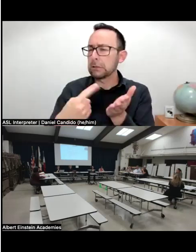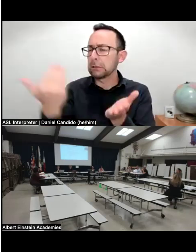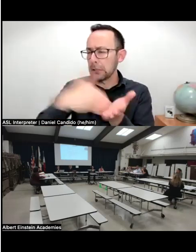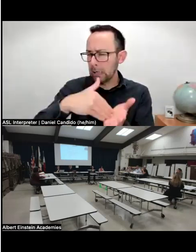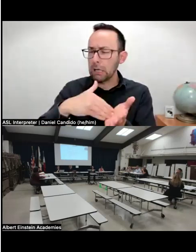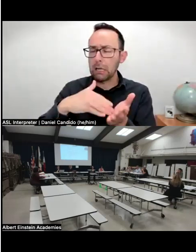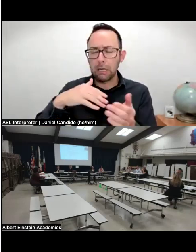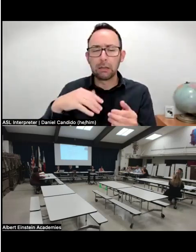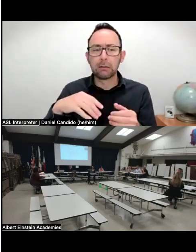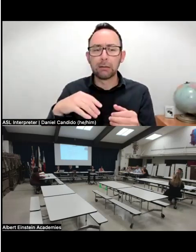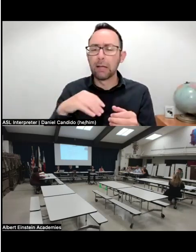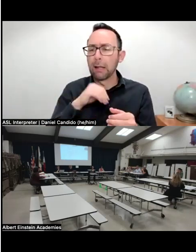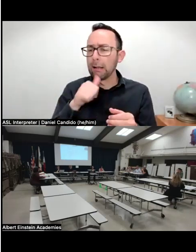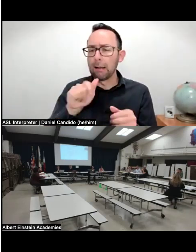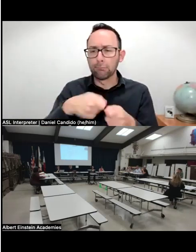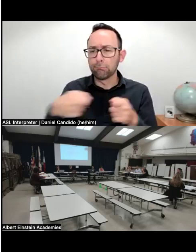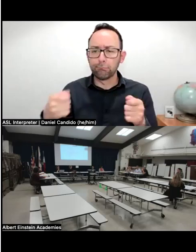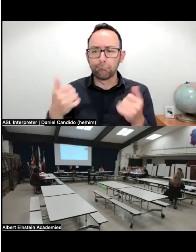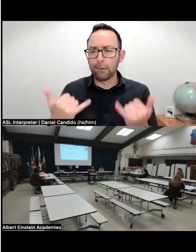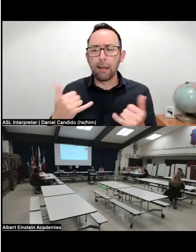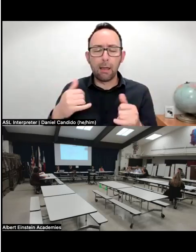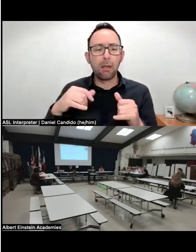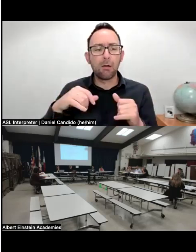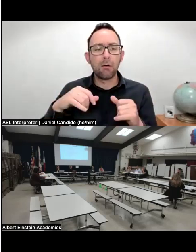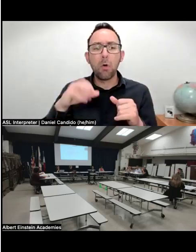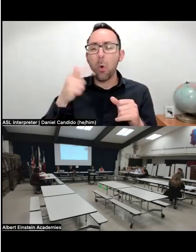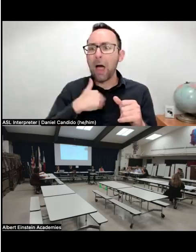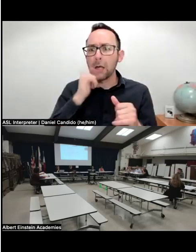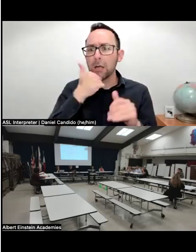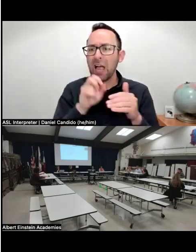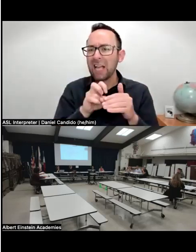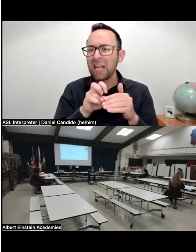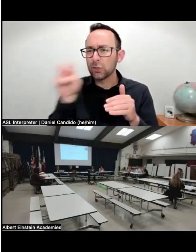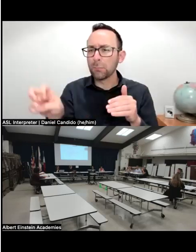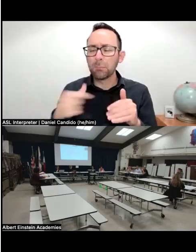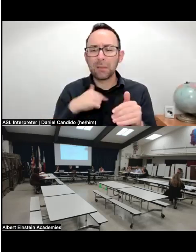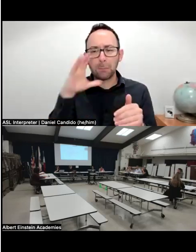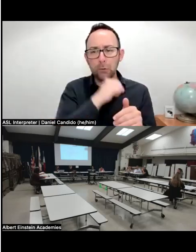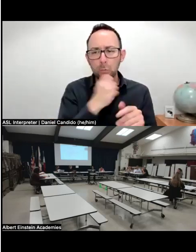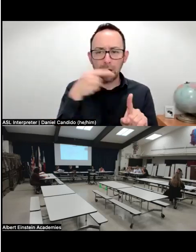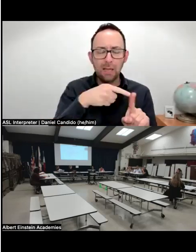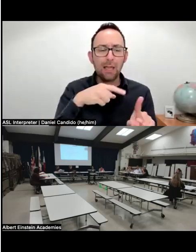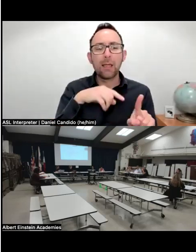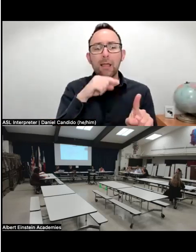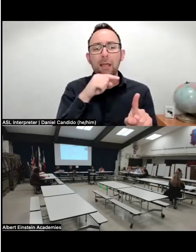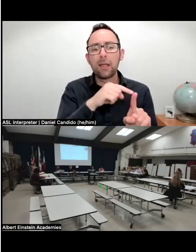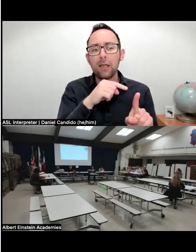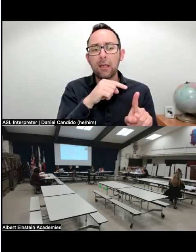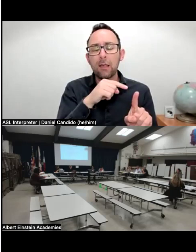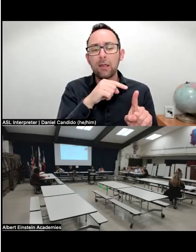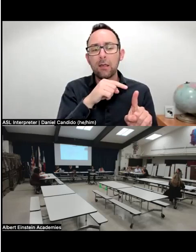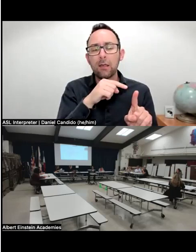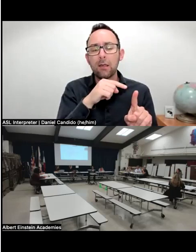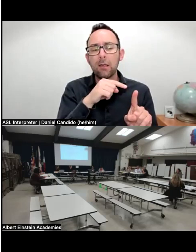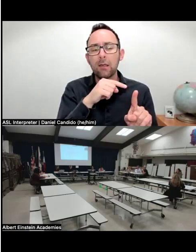proceed. So I did skip an item. SSC has actually had an